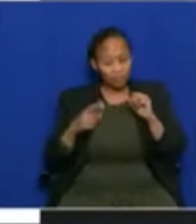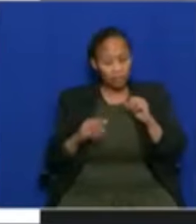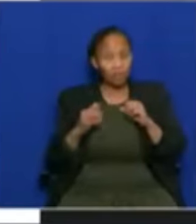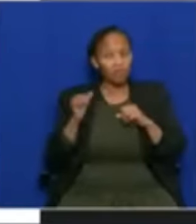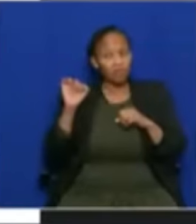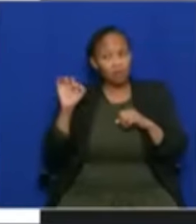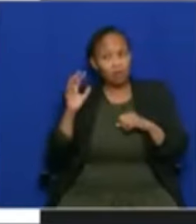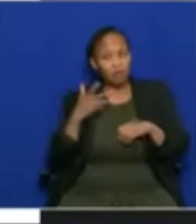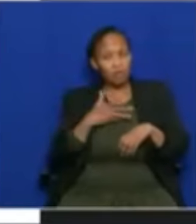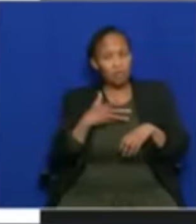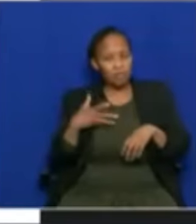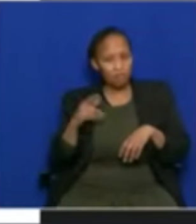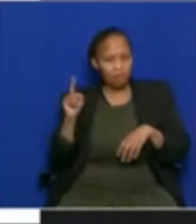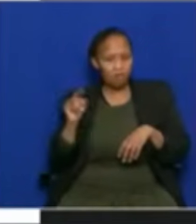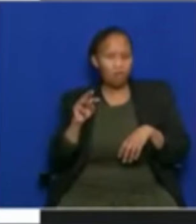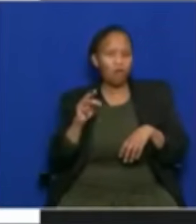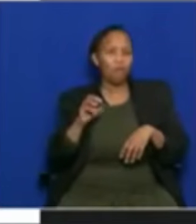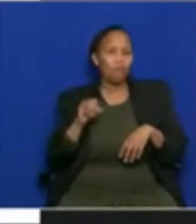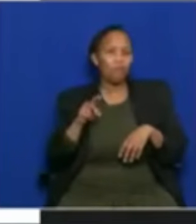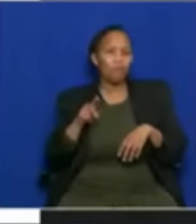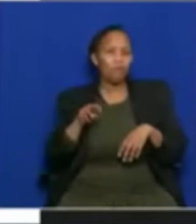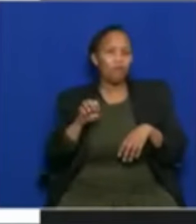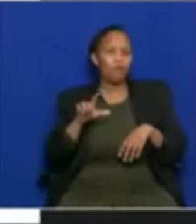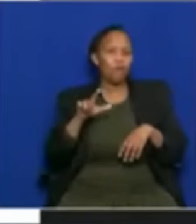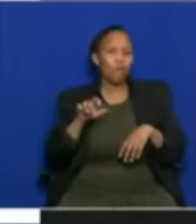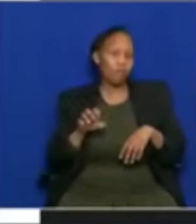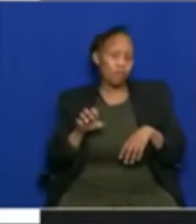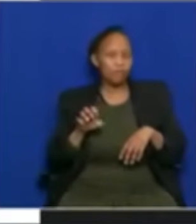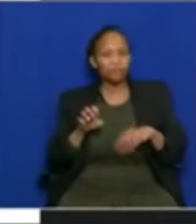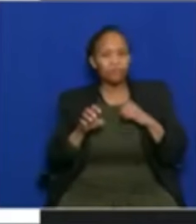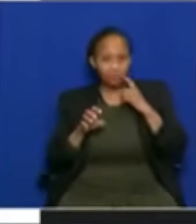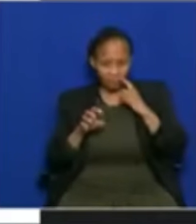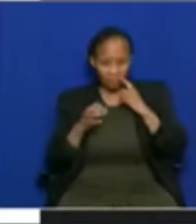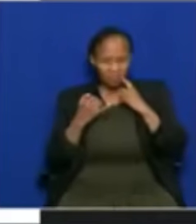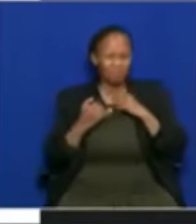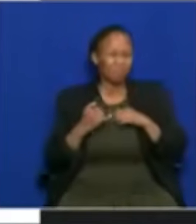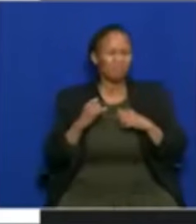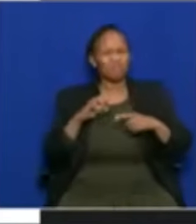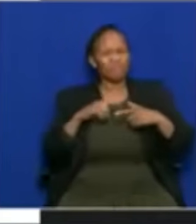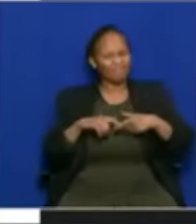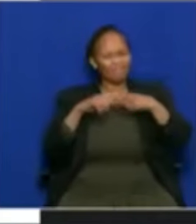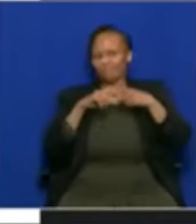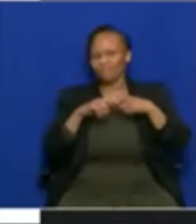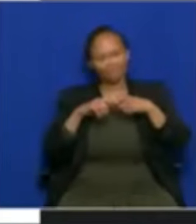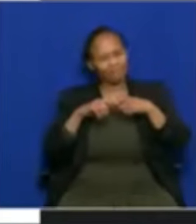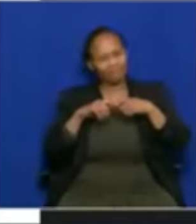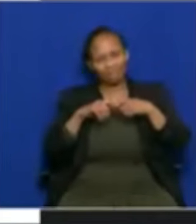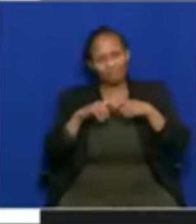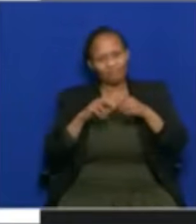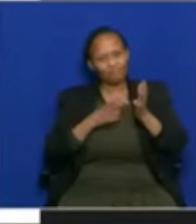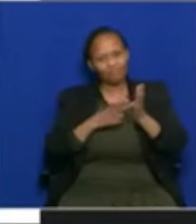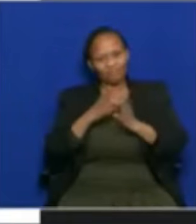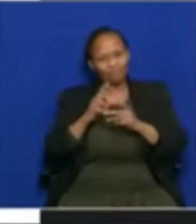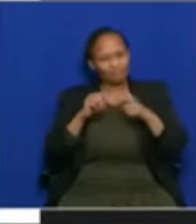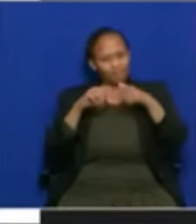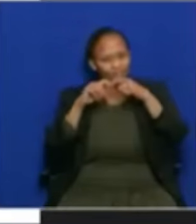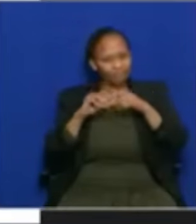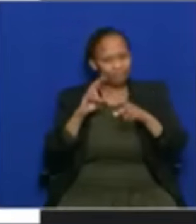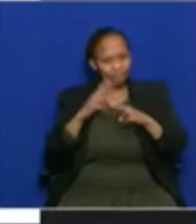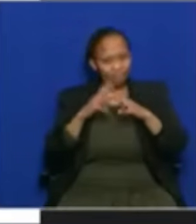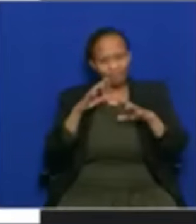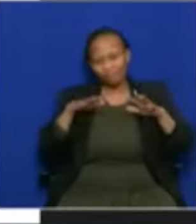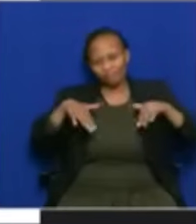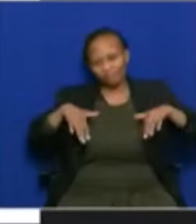Mokwele's, I think, eligibility is pending and not yet finalized. Do you see that? I see that. This is